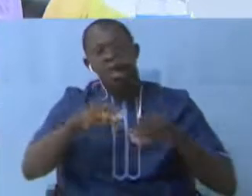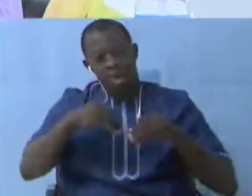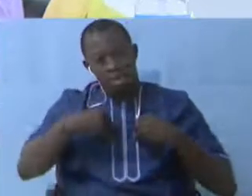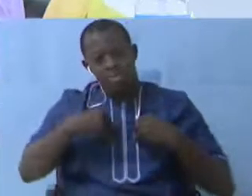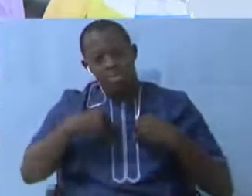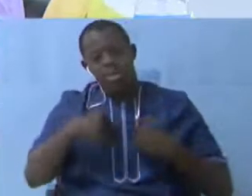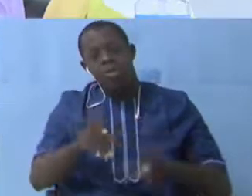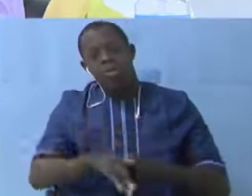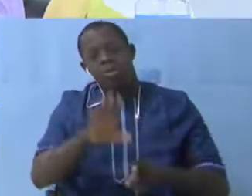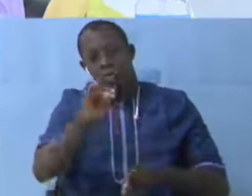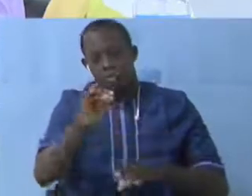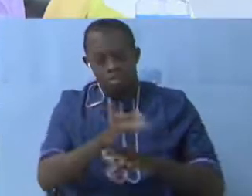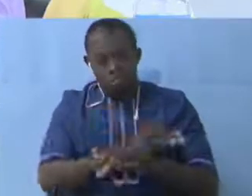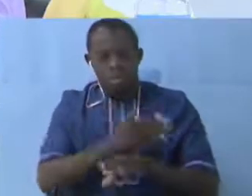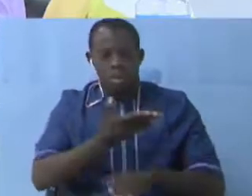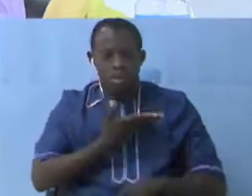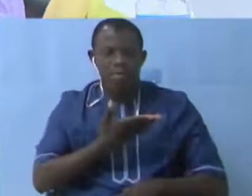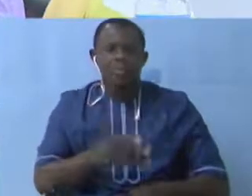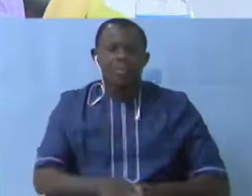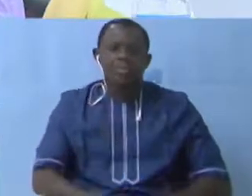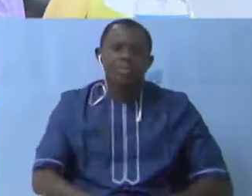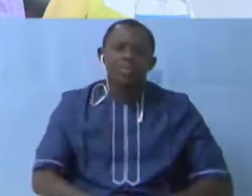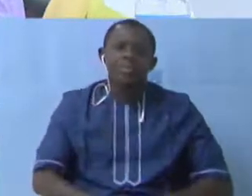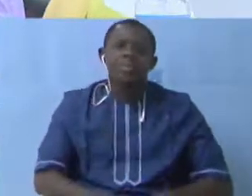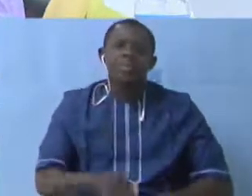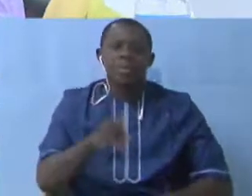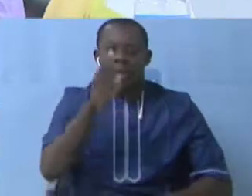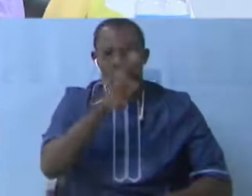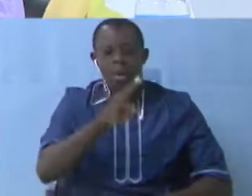And then we told him that he should speak again.